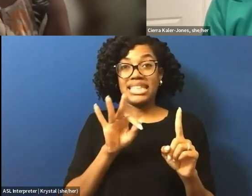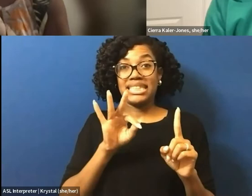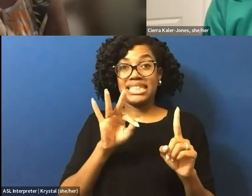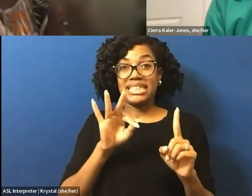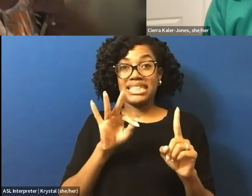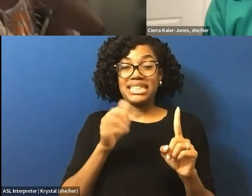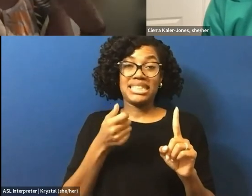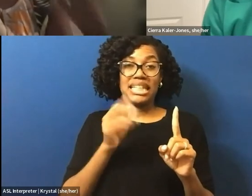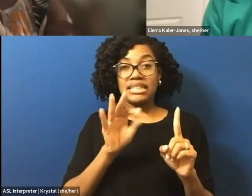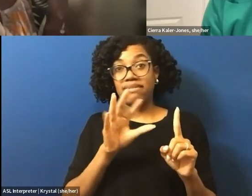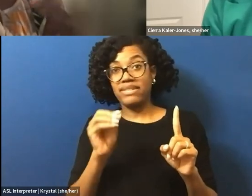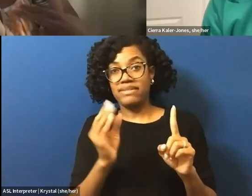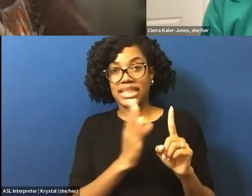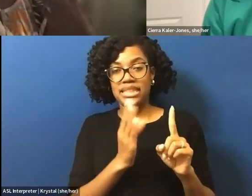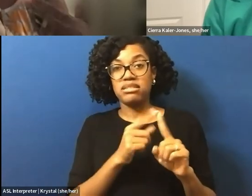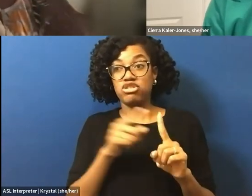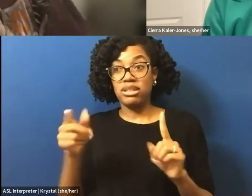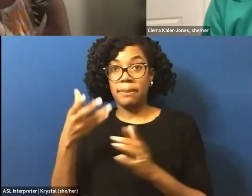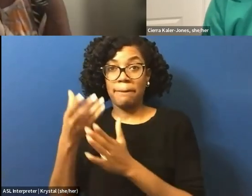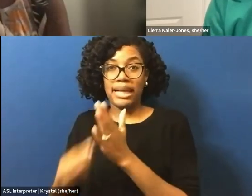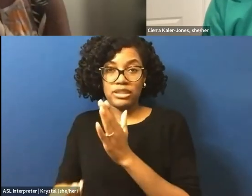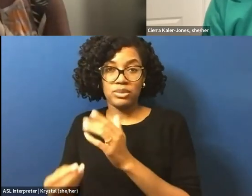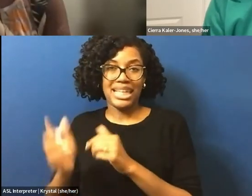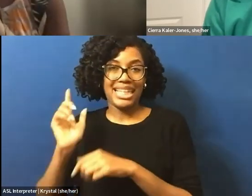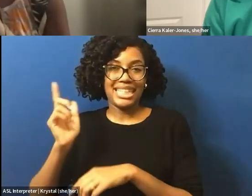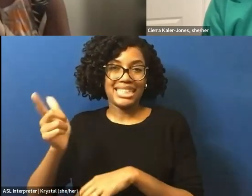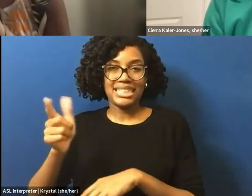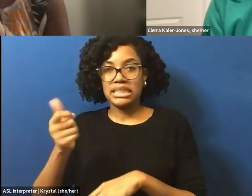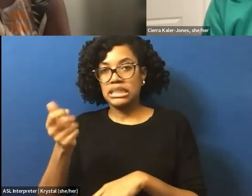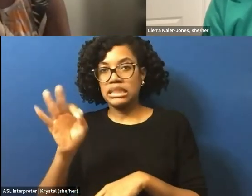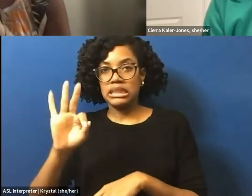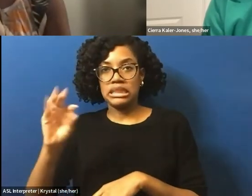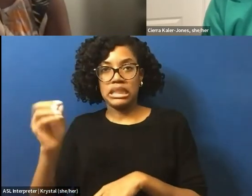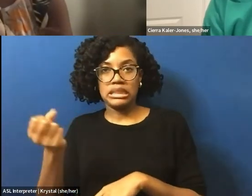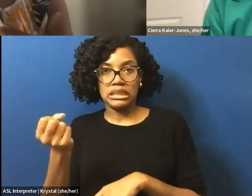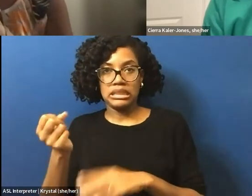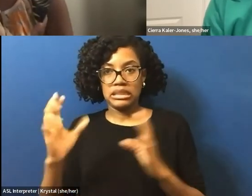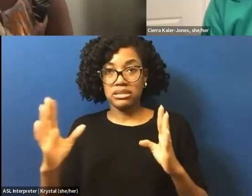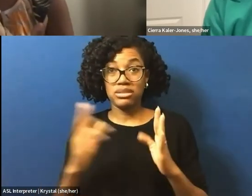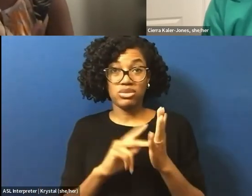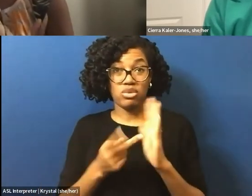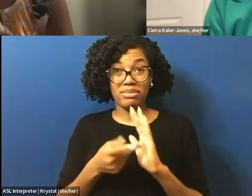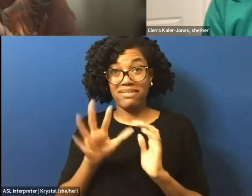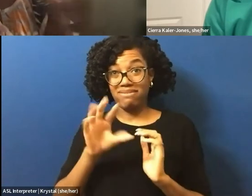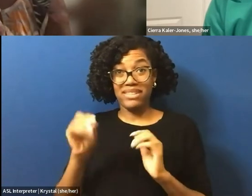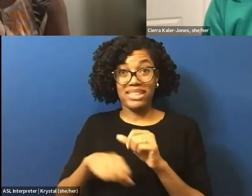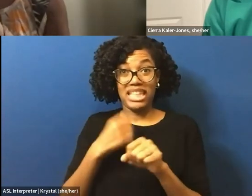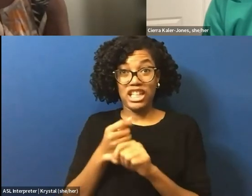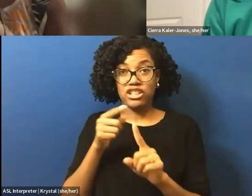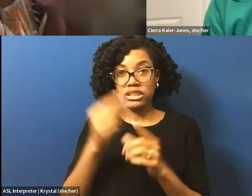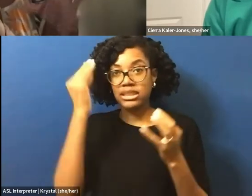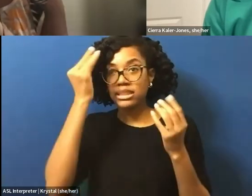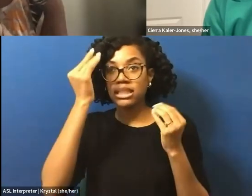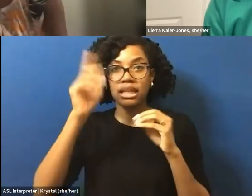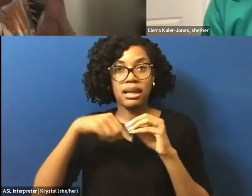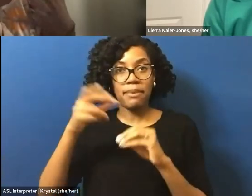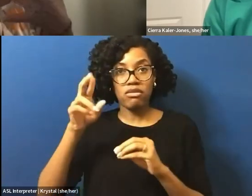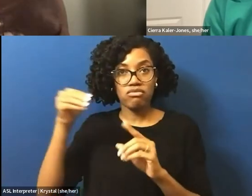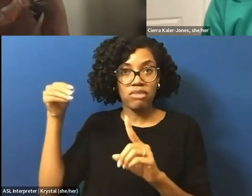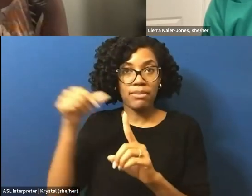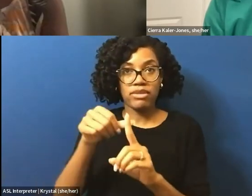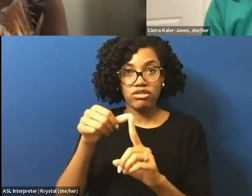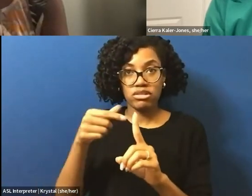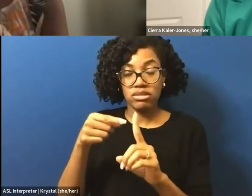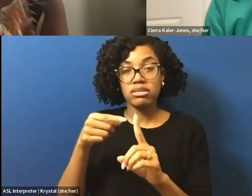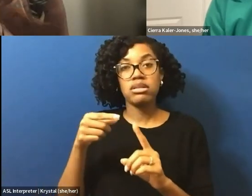thinking about reparations and what it could look like evolves over time. And so if you drop down in different moments